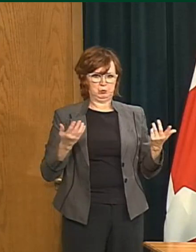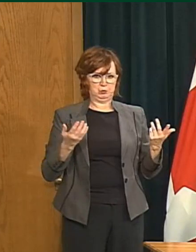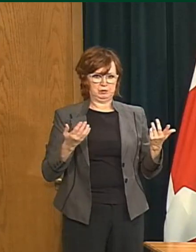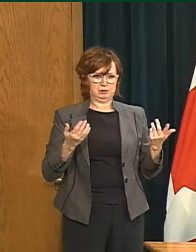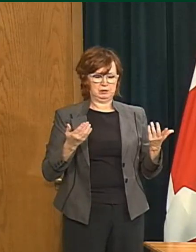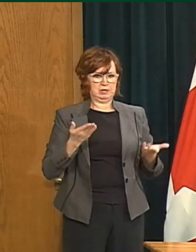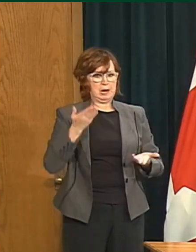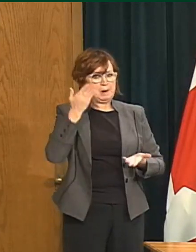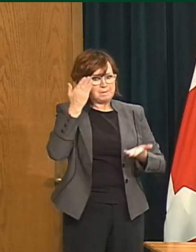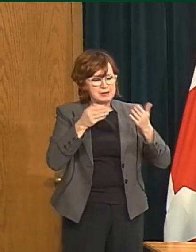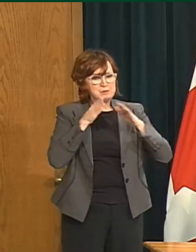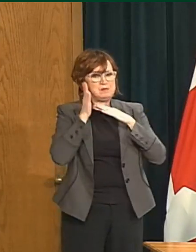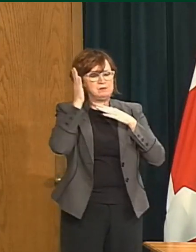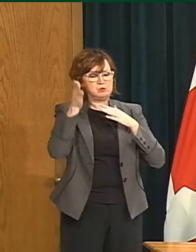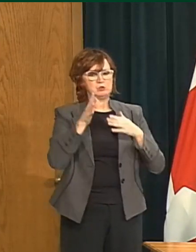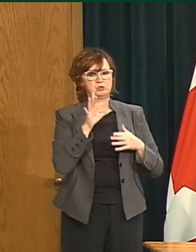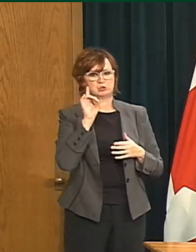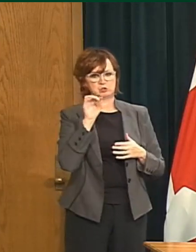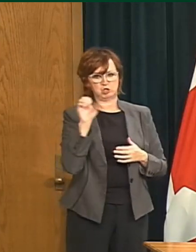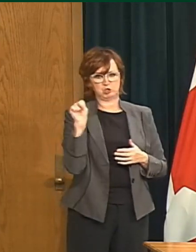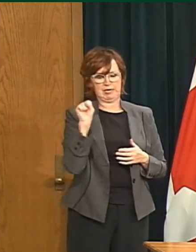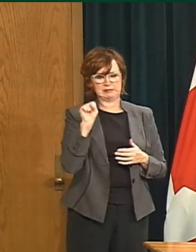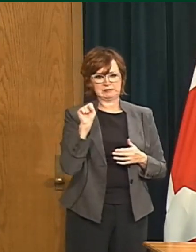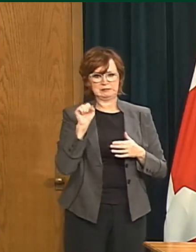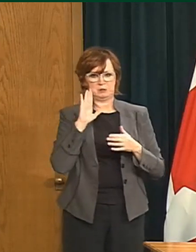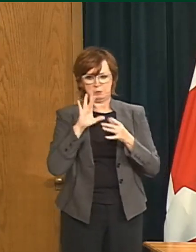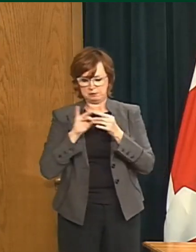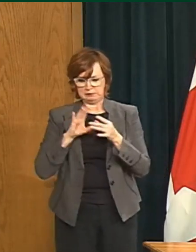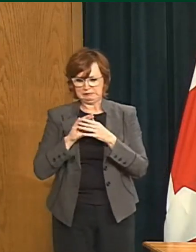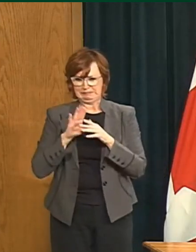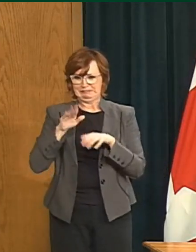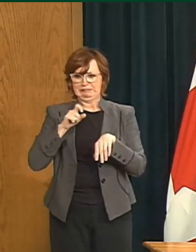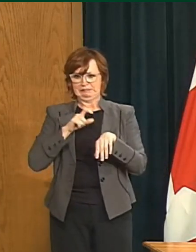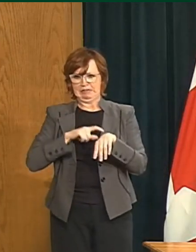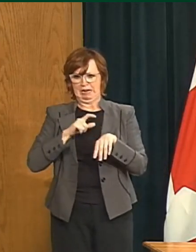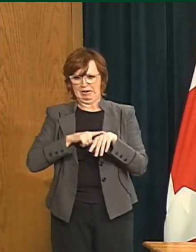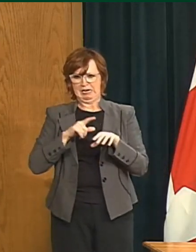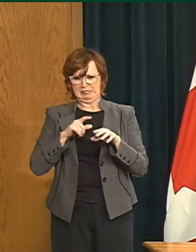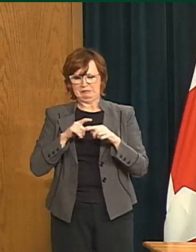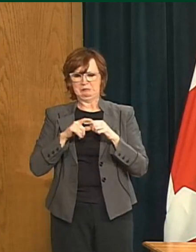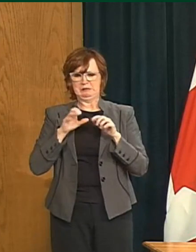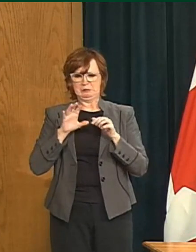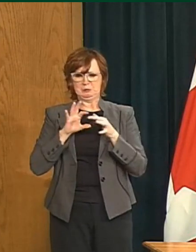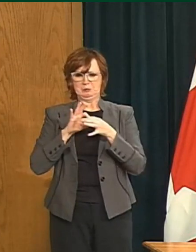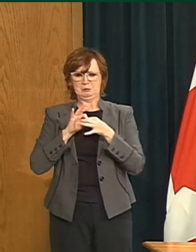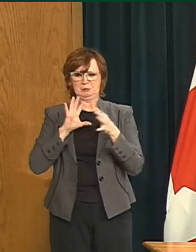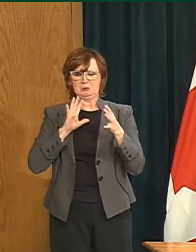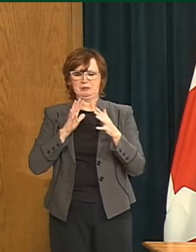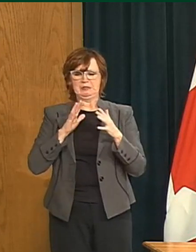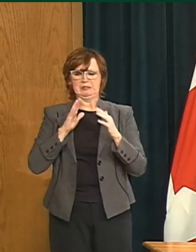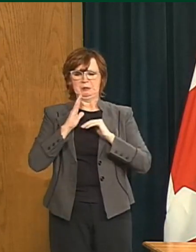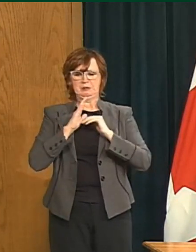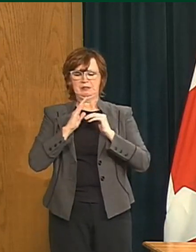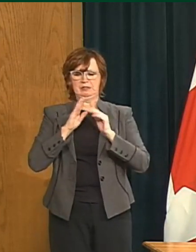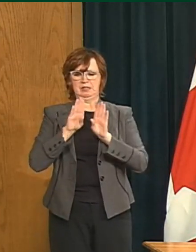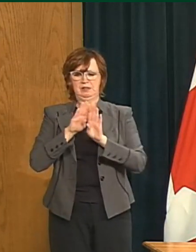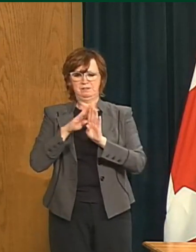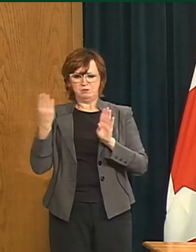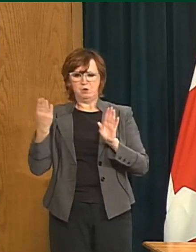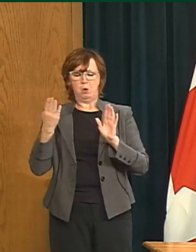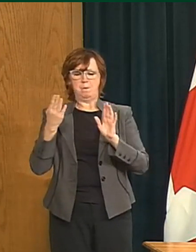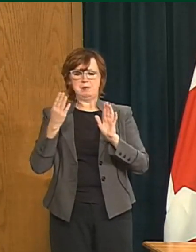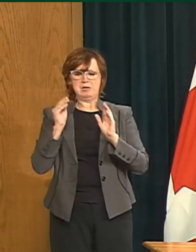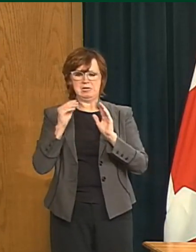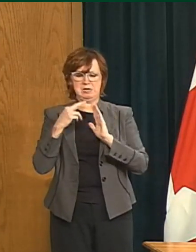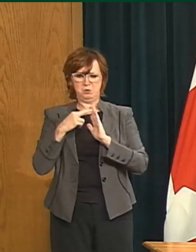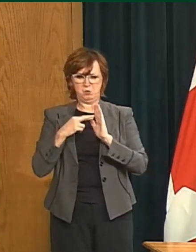say we need to cut some of the people's hair in this province, but in doing so, maybe it's most relevant to wear a mask in